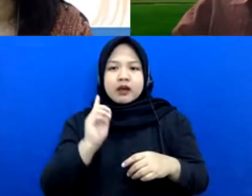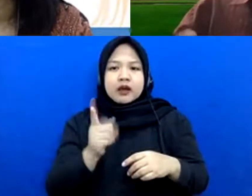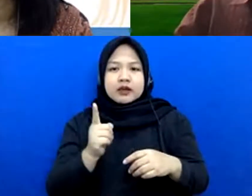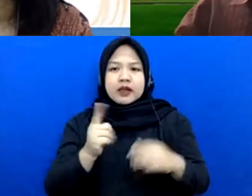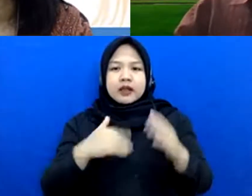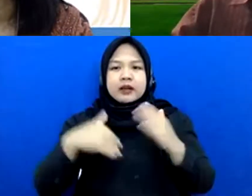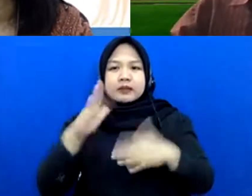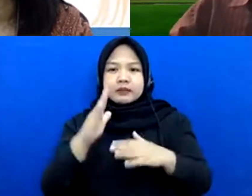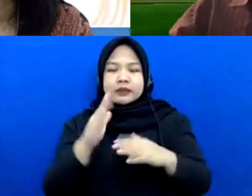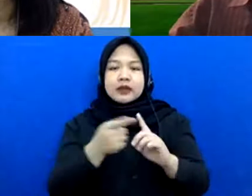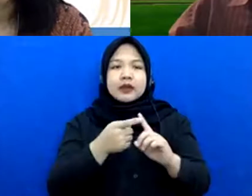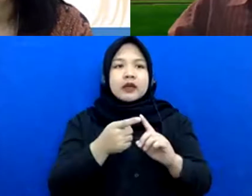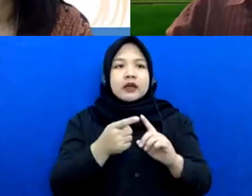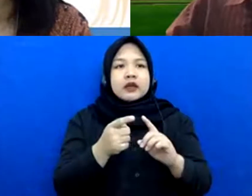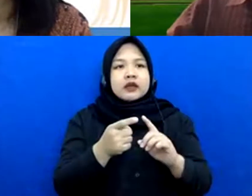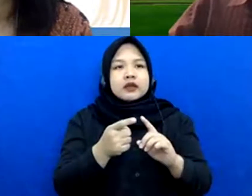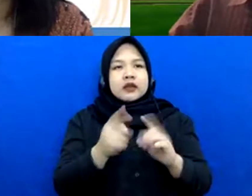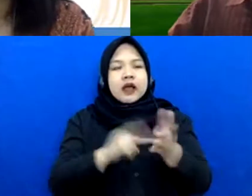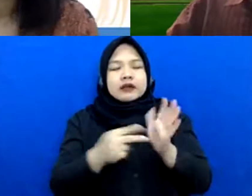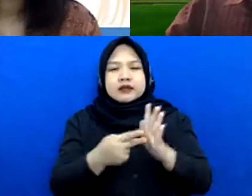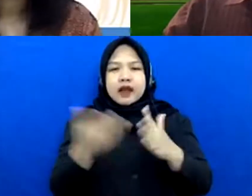notion of access.